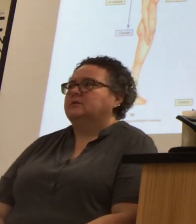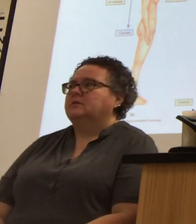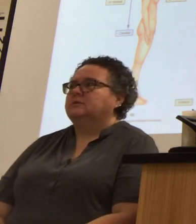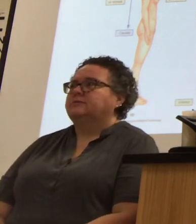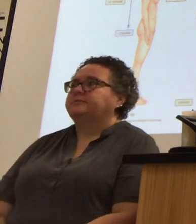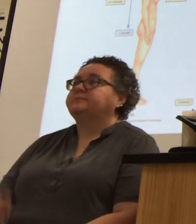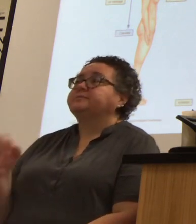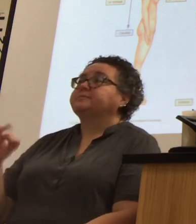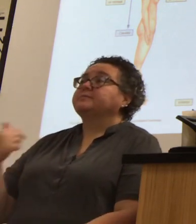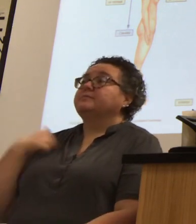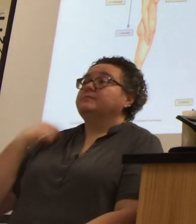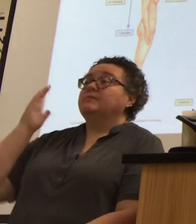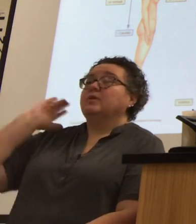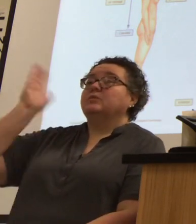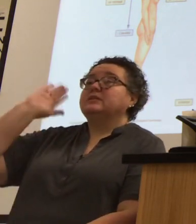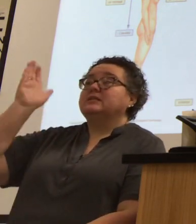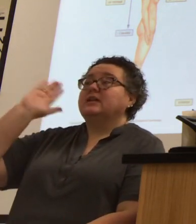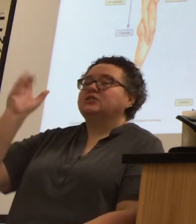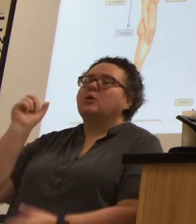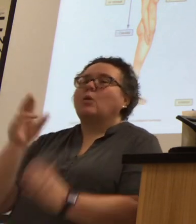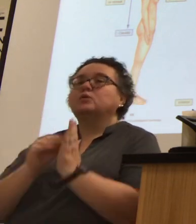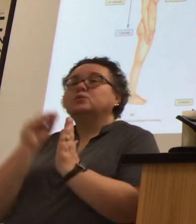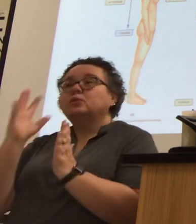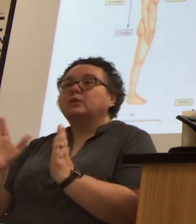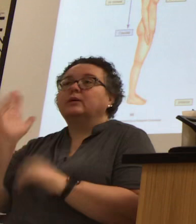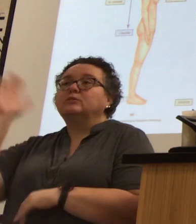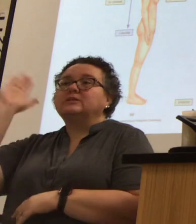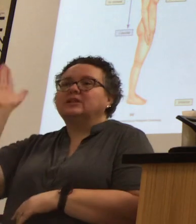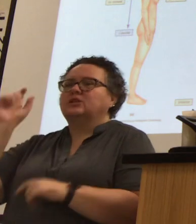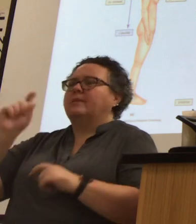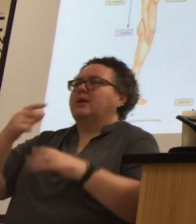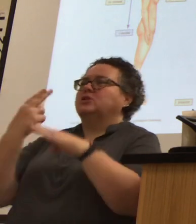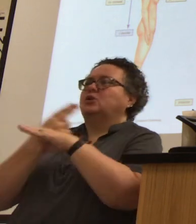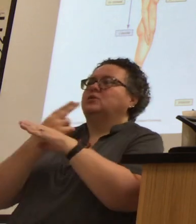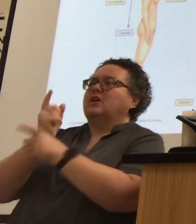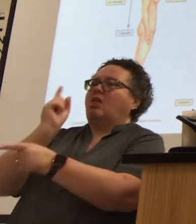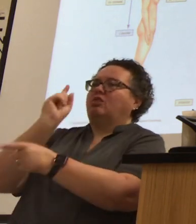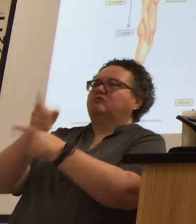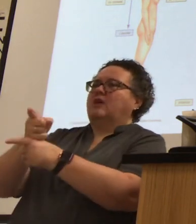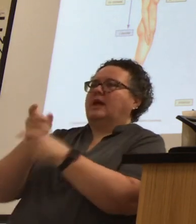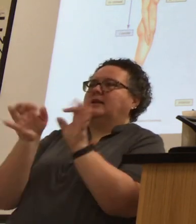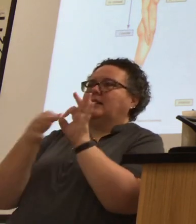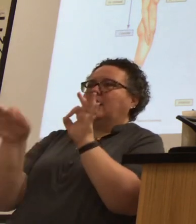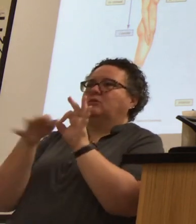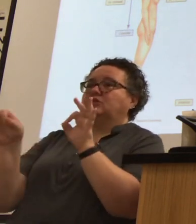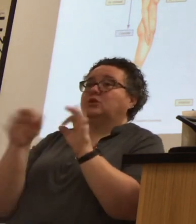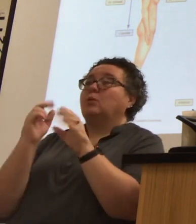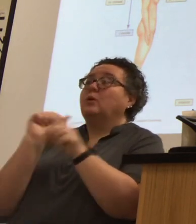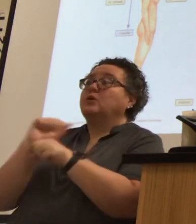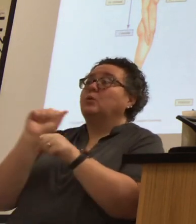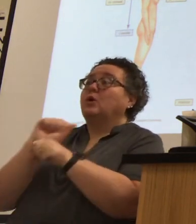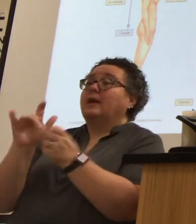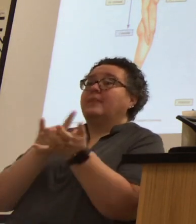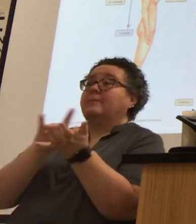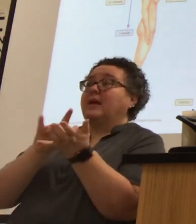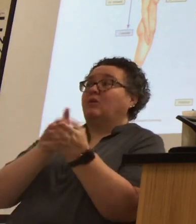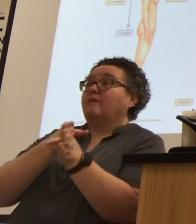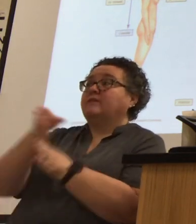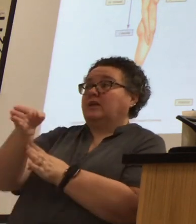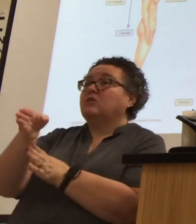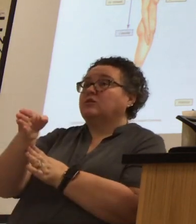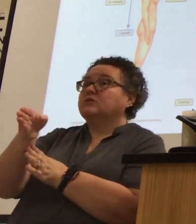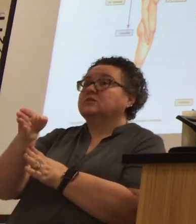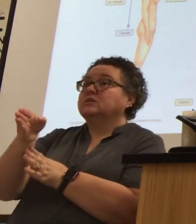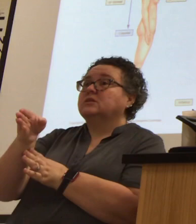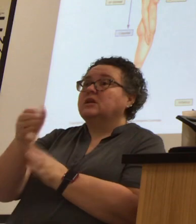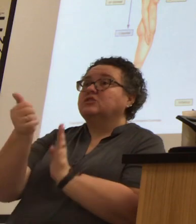If I'm giving a presentation or if a student is giving a presentation, they have to use the right language. When you work in the medical field and you're